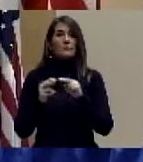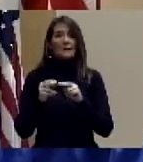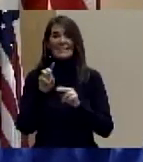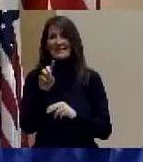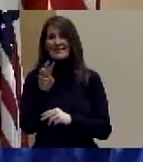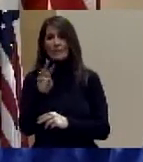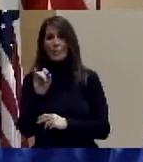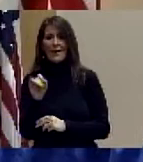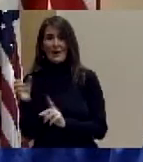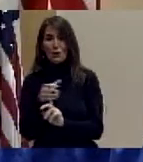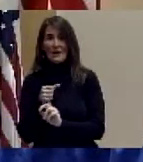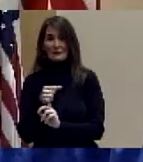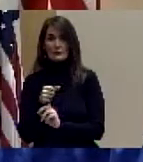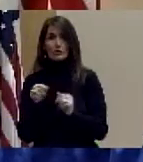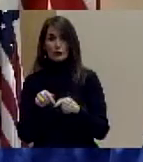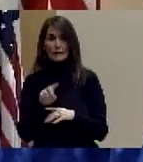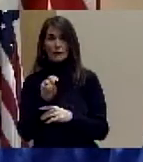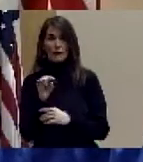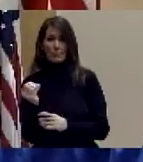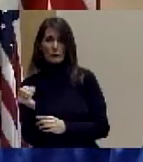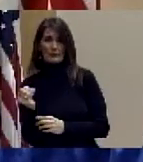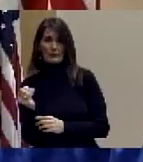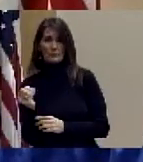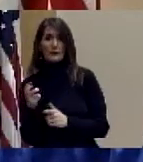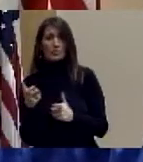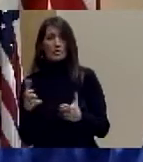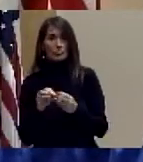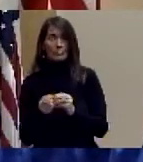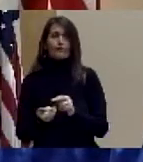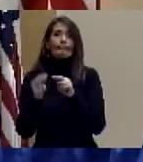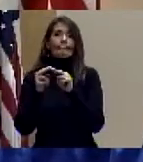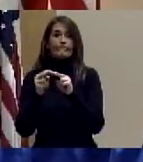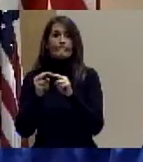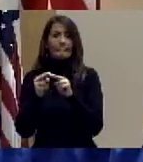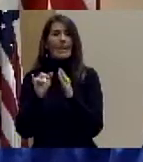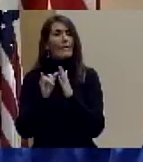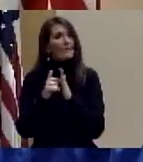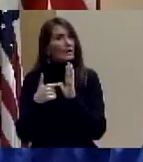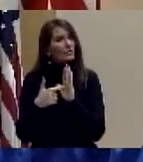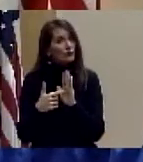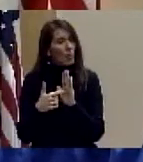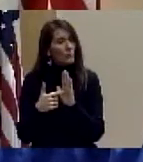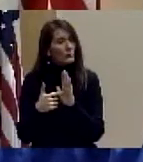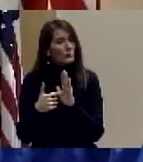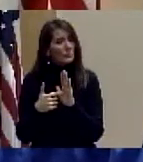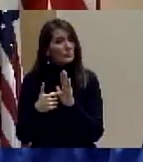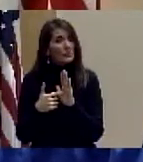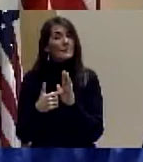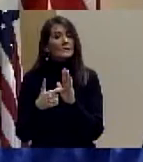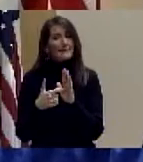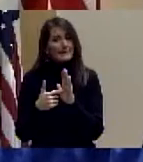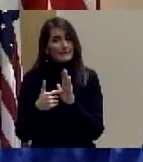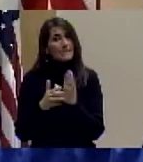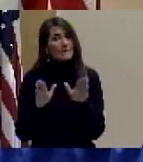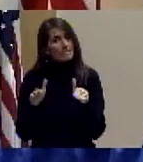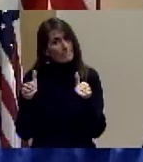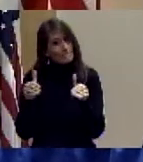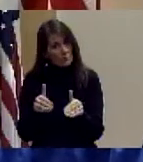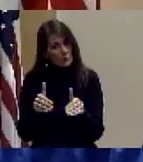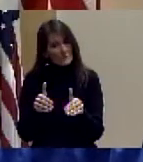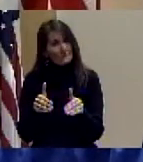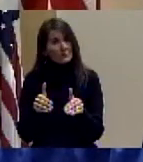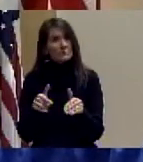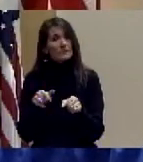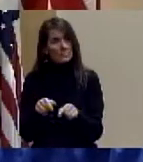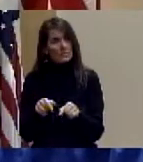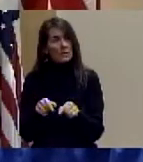DWI arrests in 2014. That demonstrates that focused attention to this crime, and